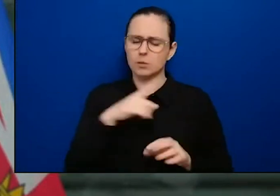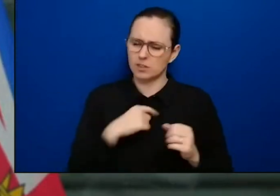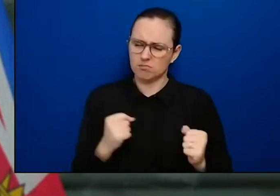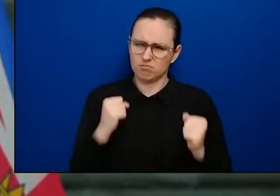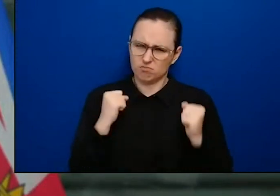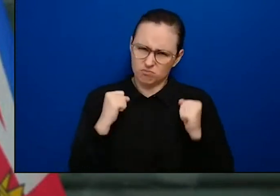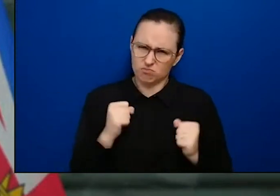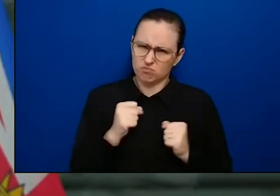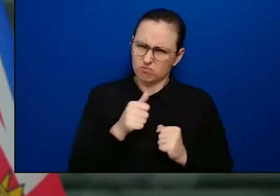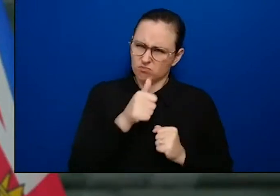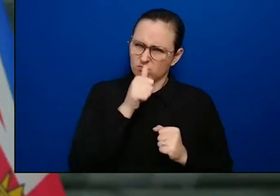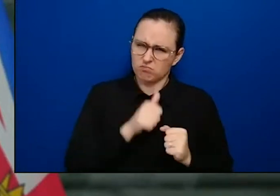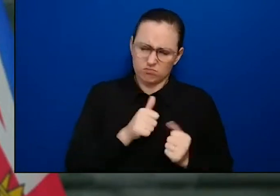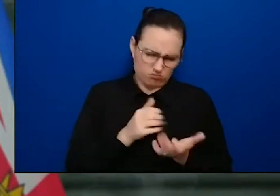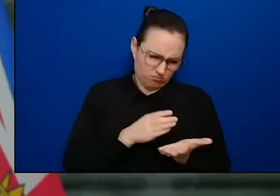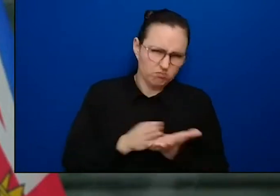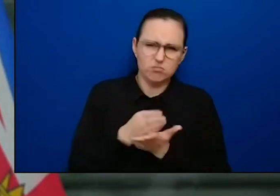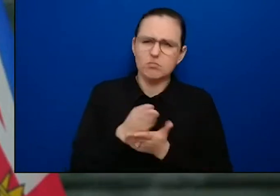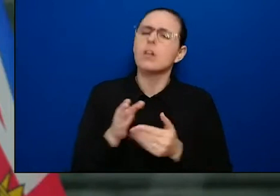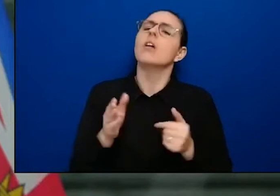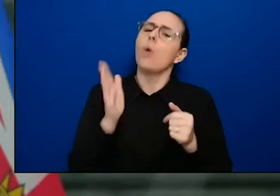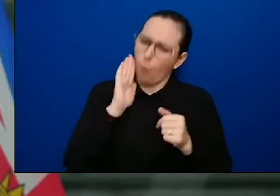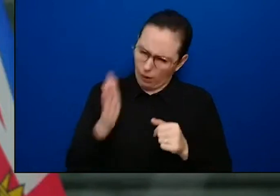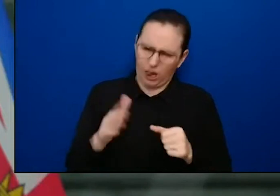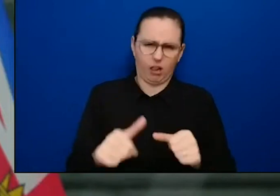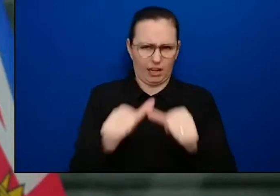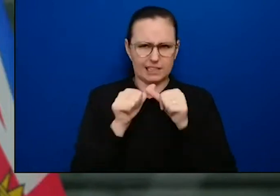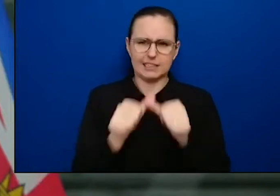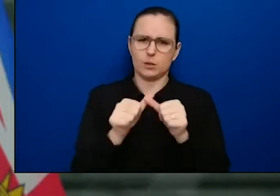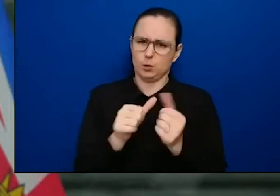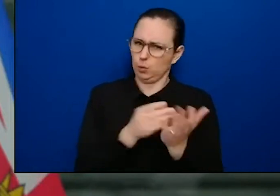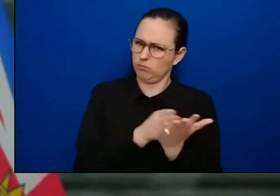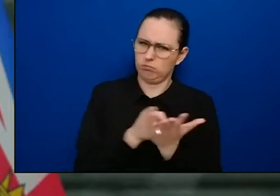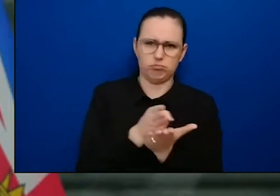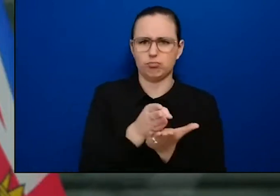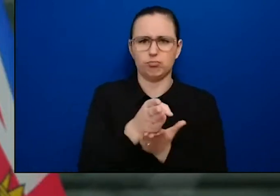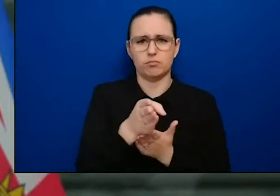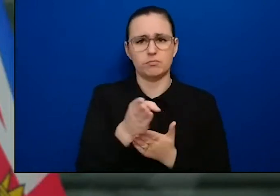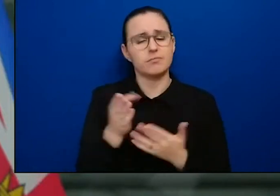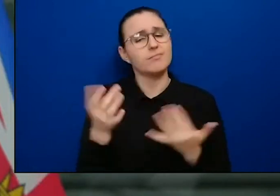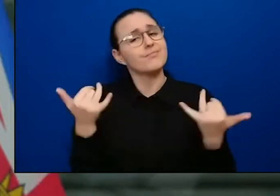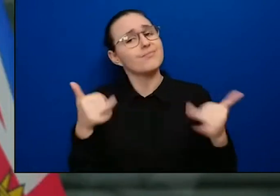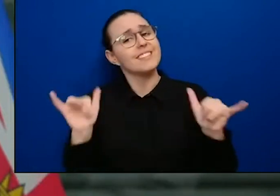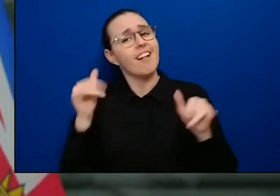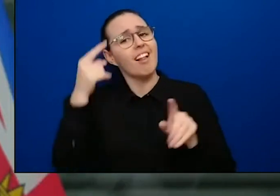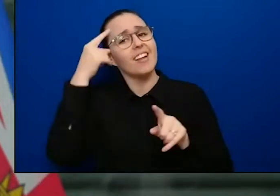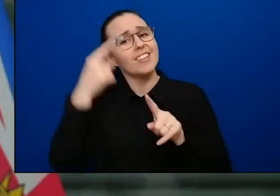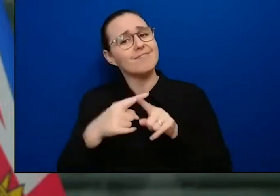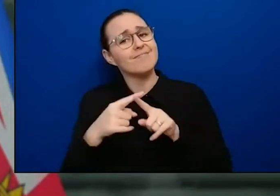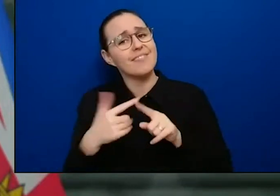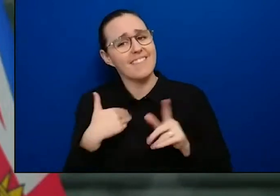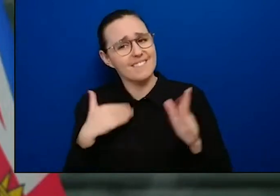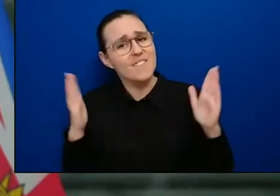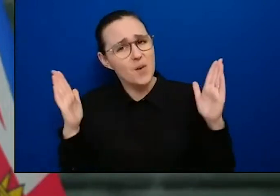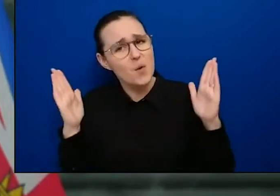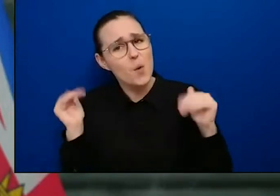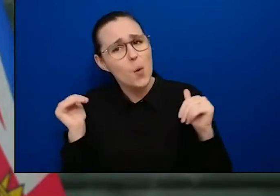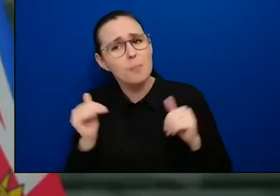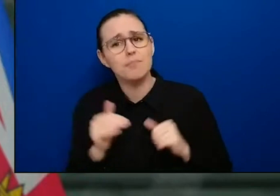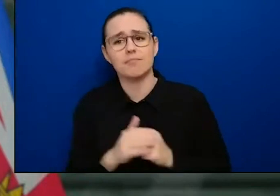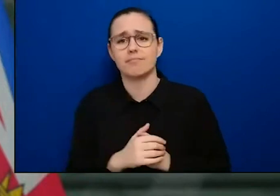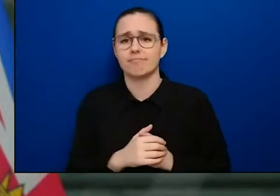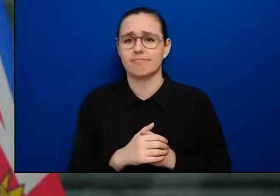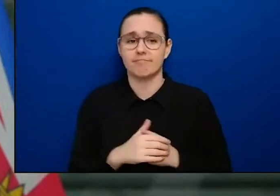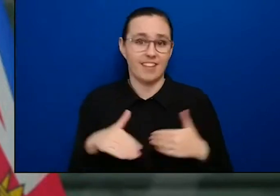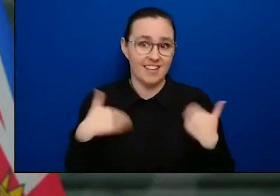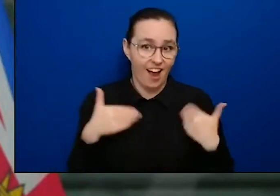persevere. And there are rays of hope. We know now that being able to protect our younger children is